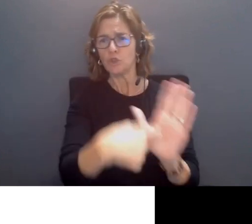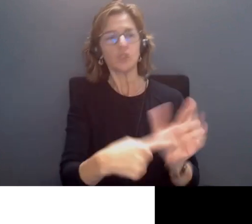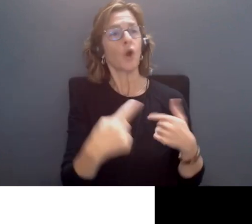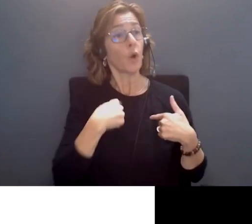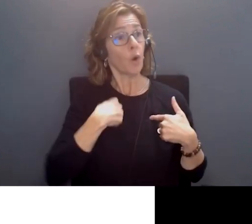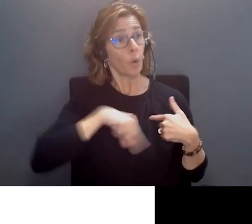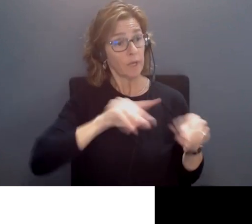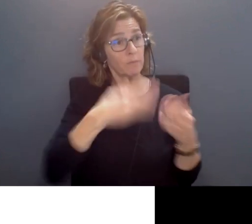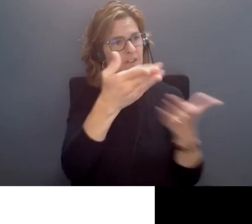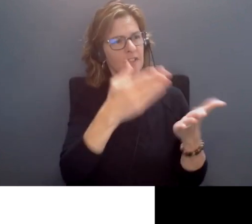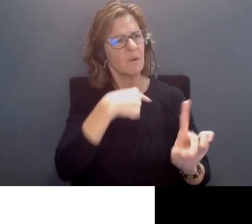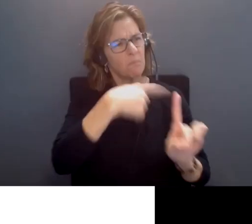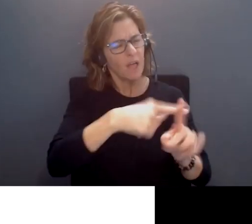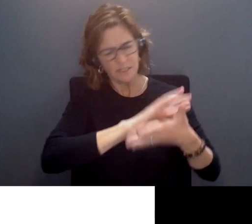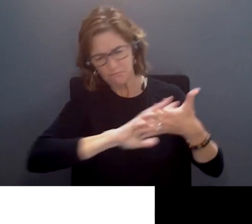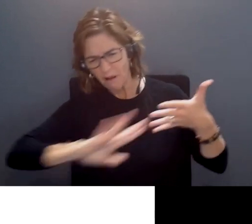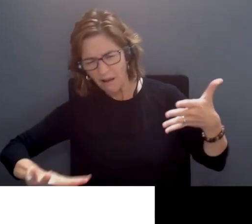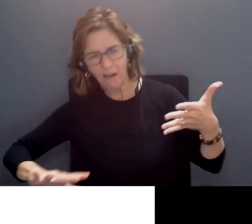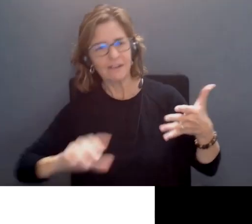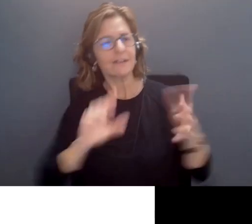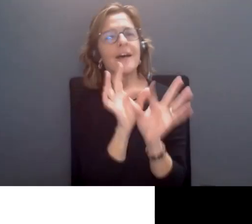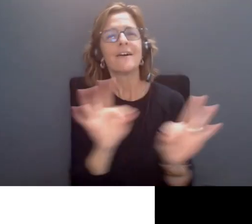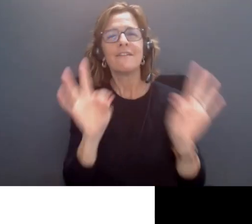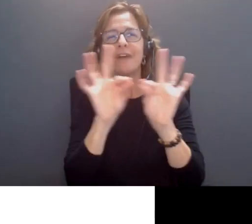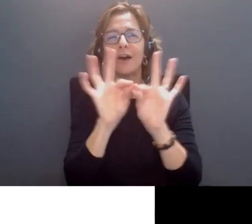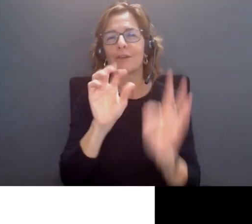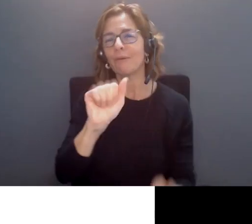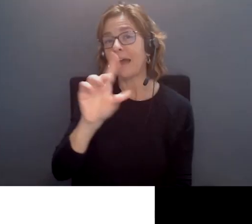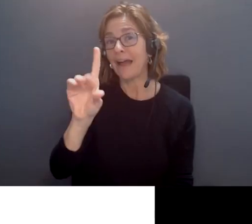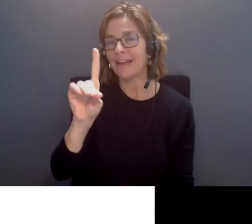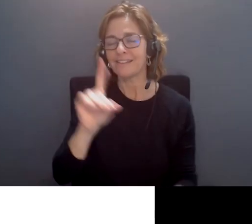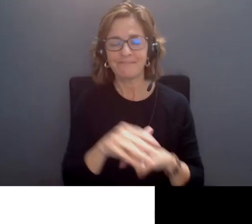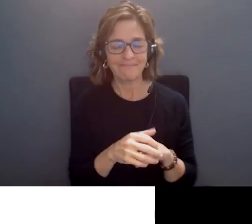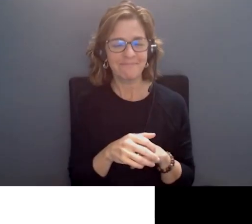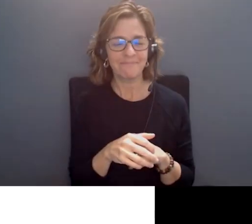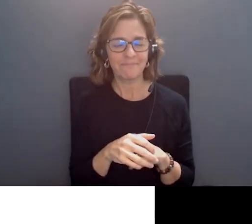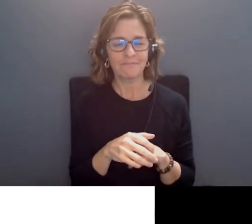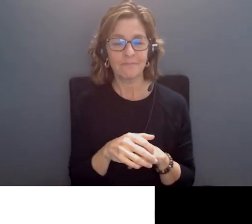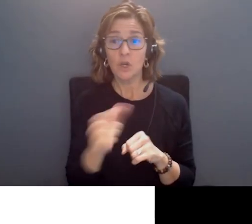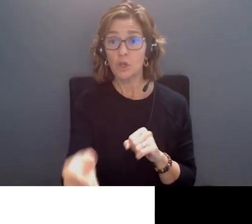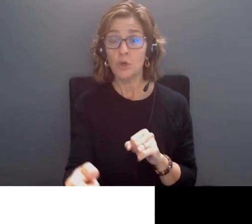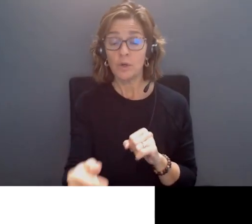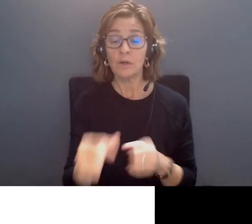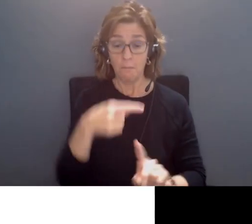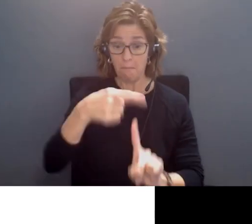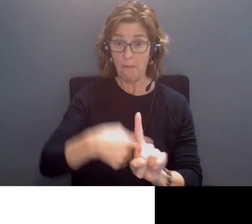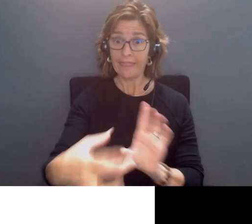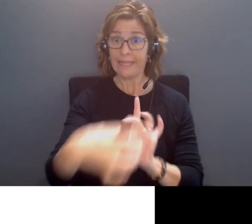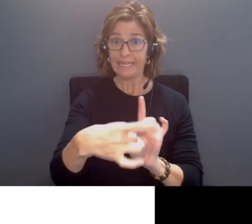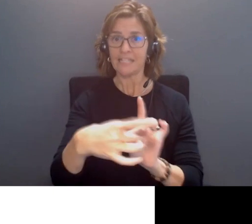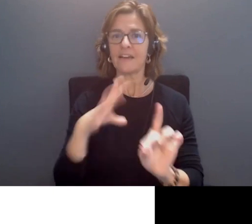It's up to you to stay connected beyond DEAM. Essentially, what you want to keep in mind is that you want to keep